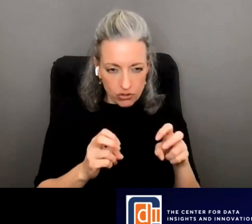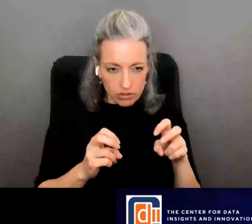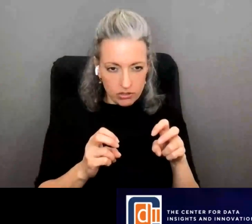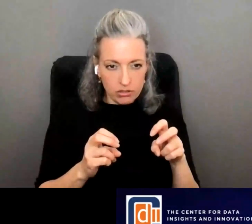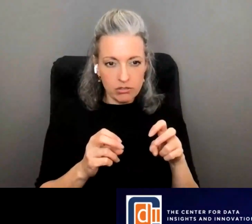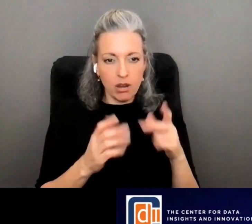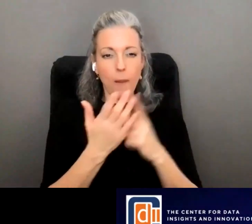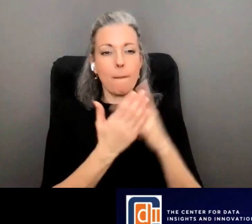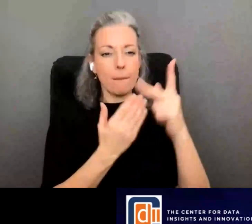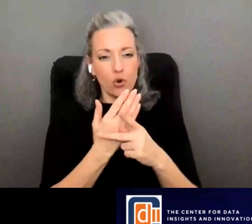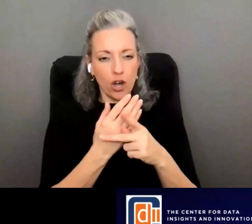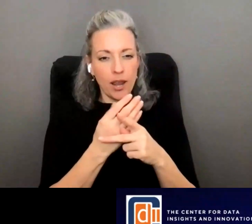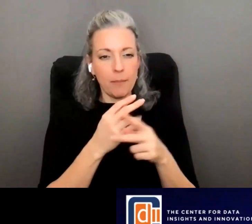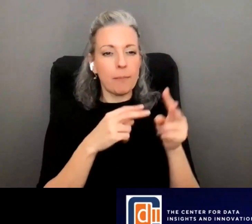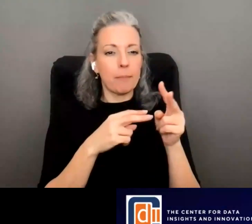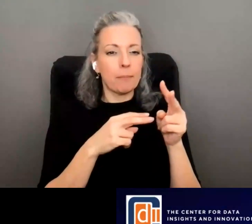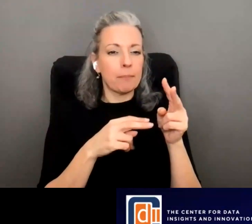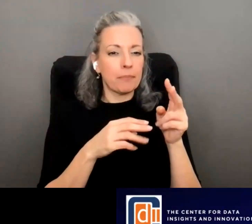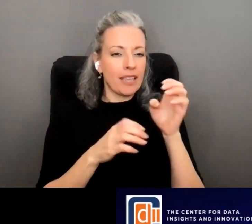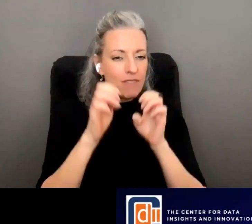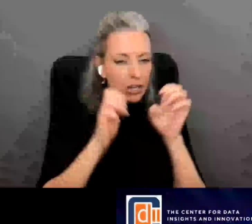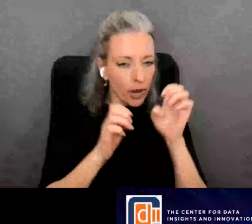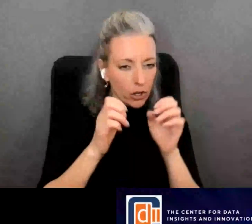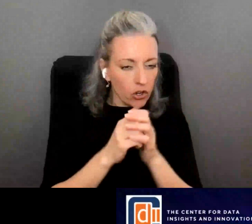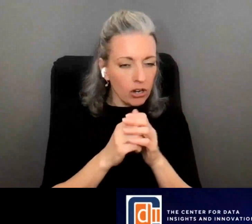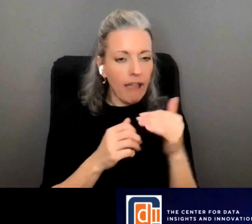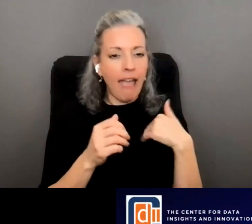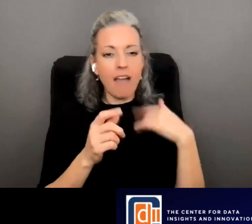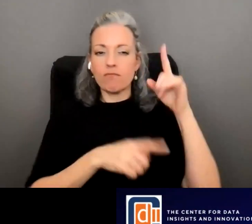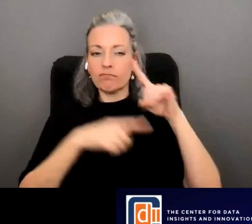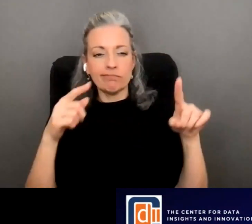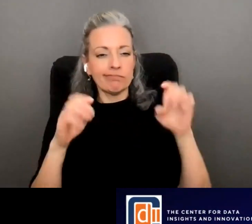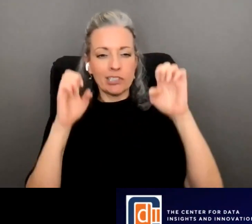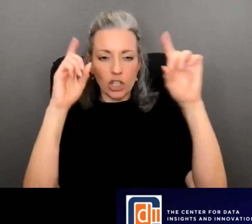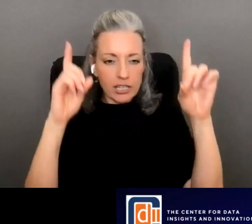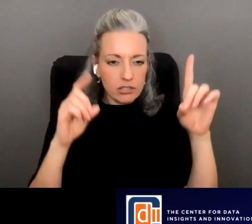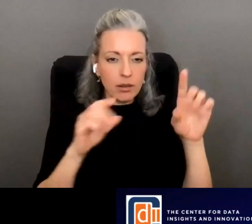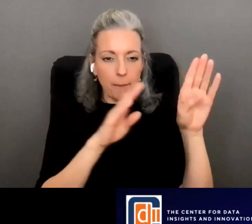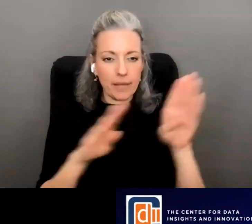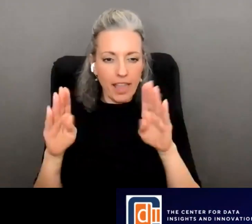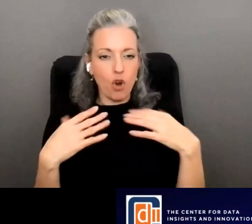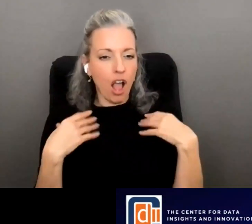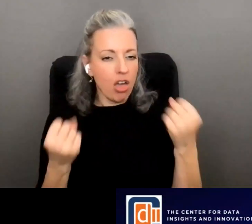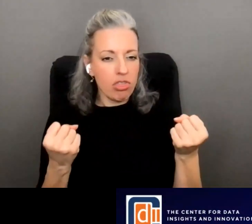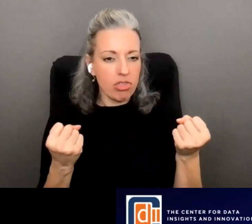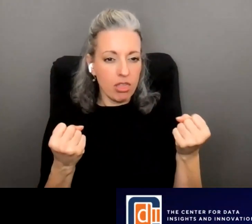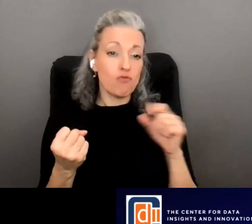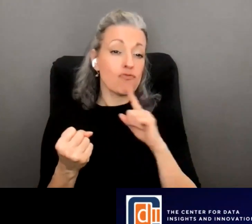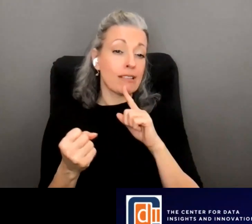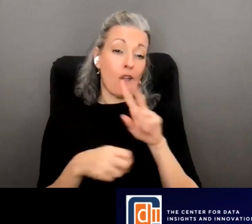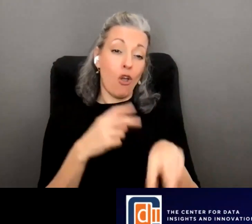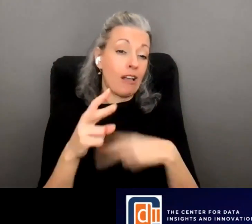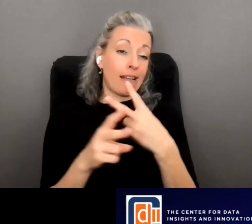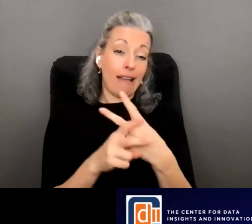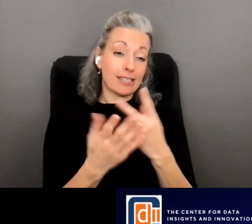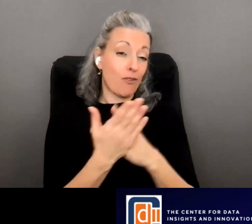a decade of various programs from education, social services, behavioral health, just about any type of program that's